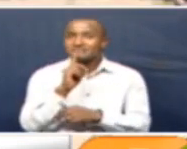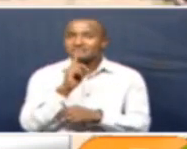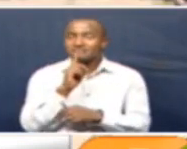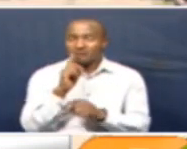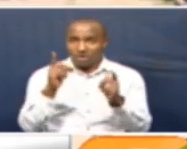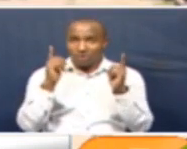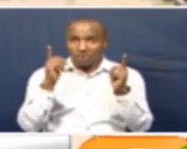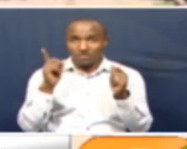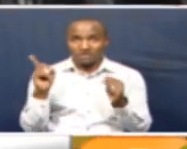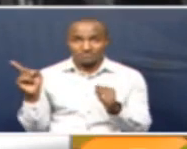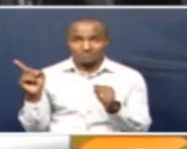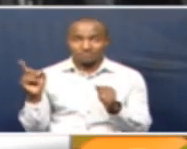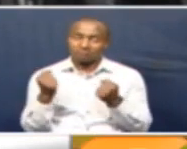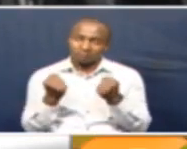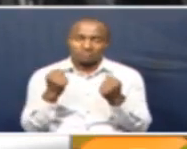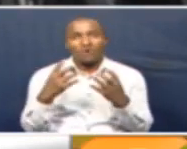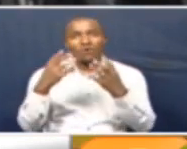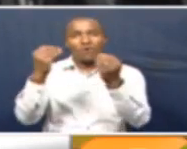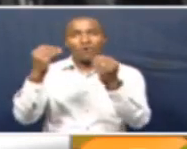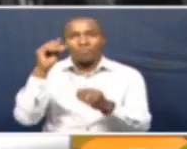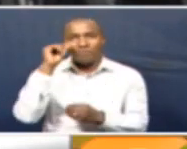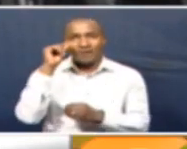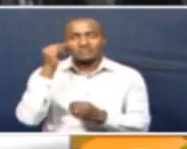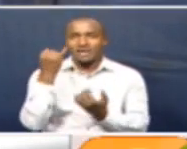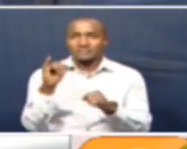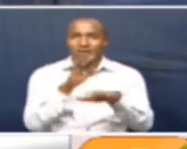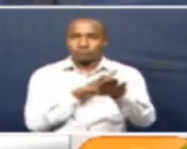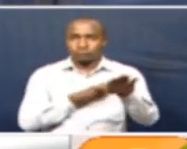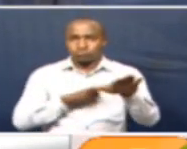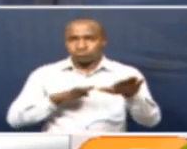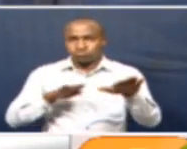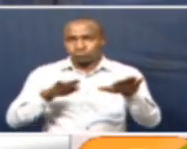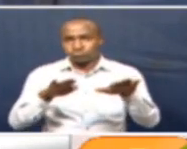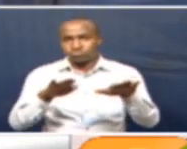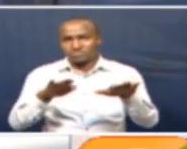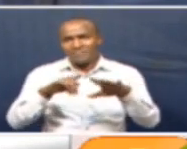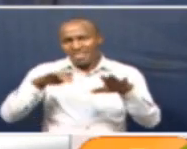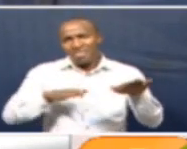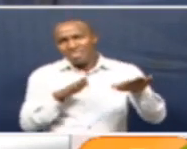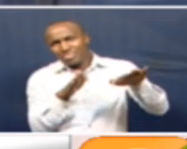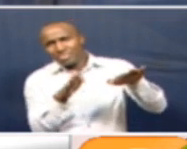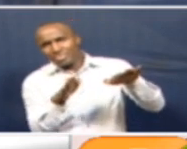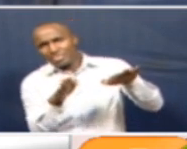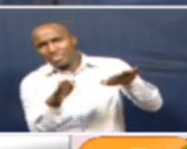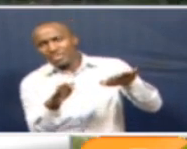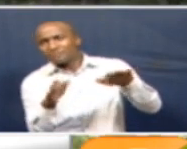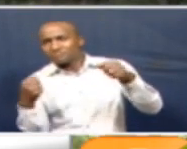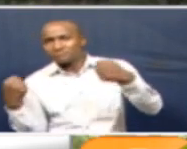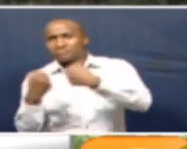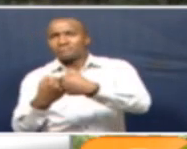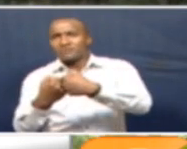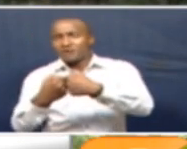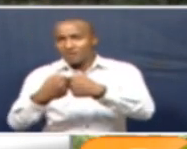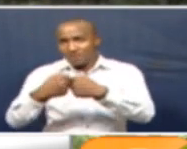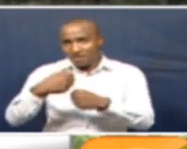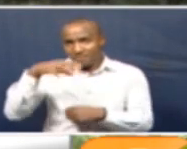the truck that was heading to Mombasa tried to overtake at a steep section of the road, only to hit the matatu, which was heading